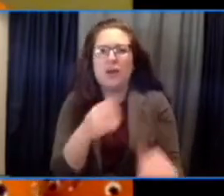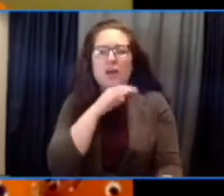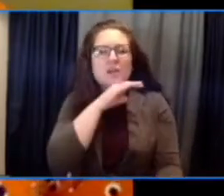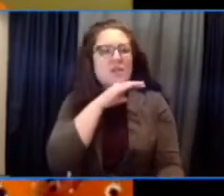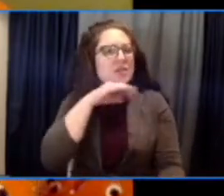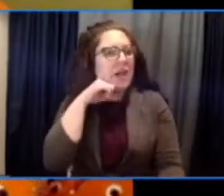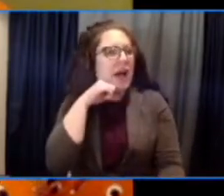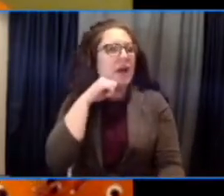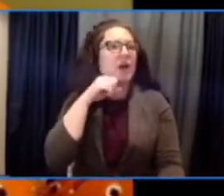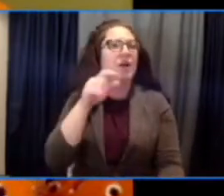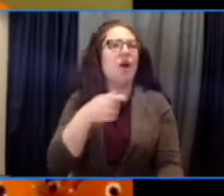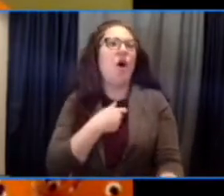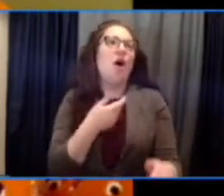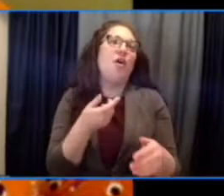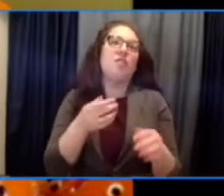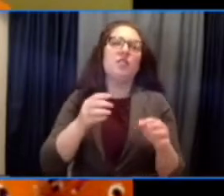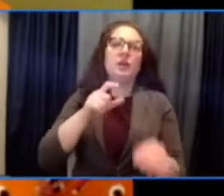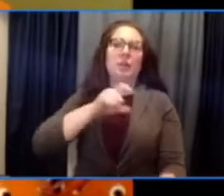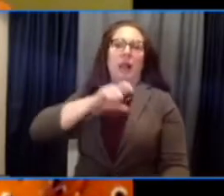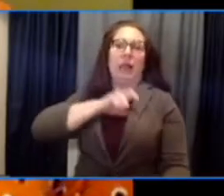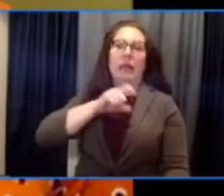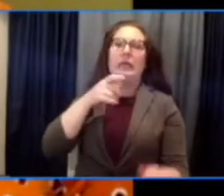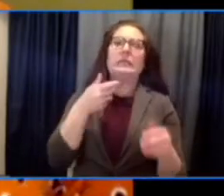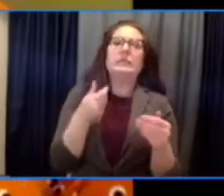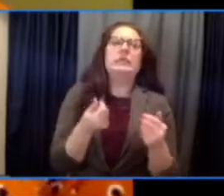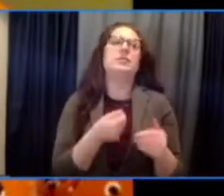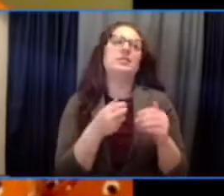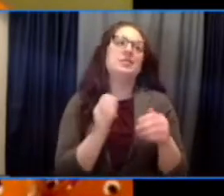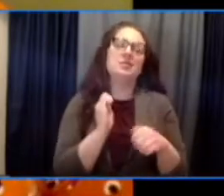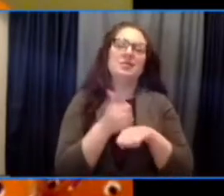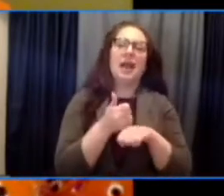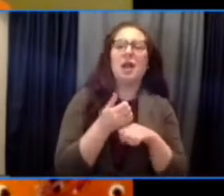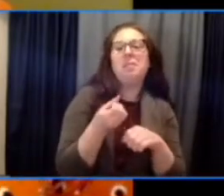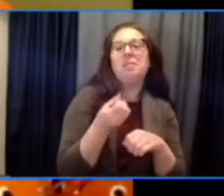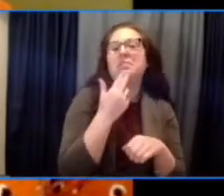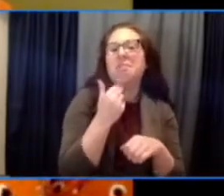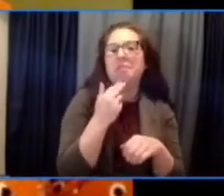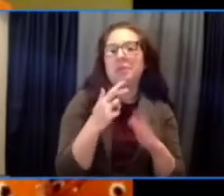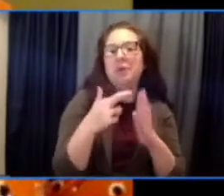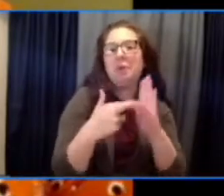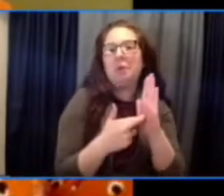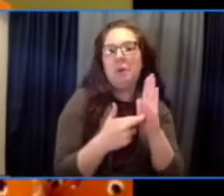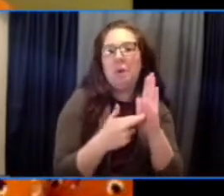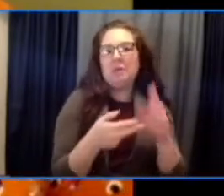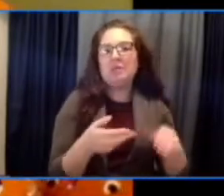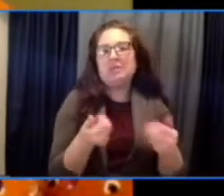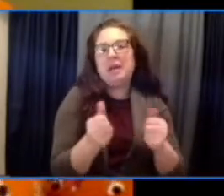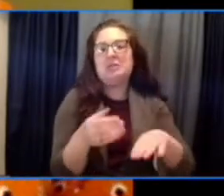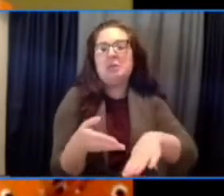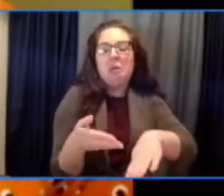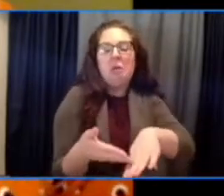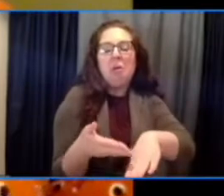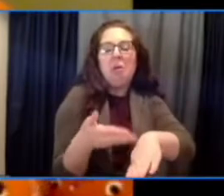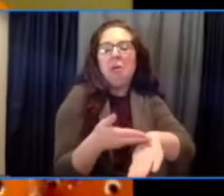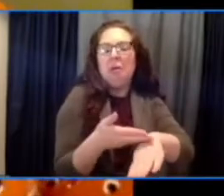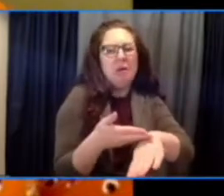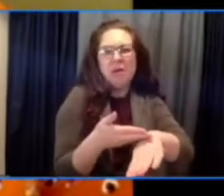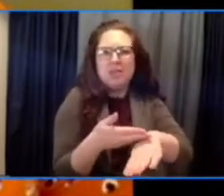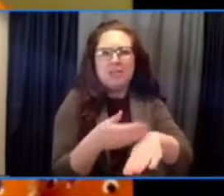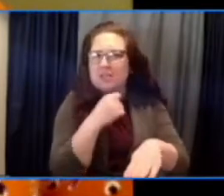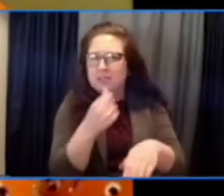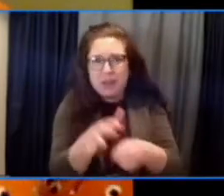cameras, banning chokeholds. None of these things worked in the past, and they weren't going to work now. We wanted and